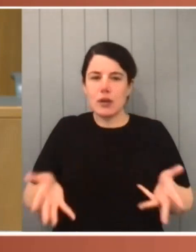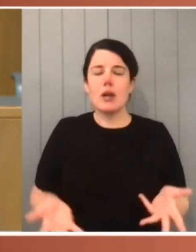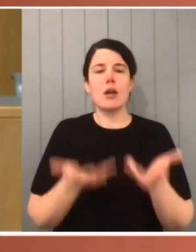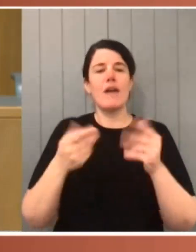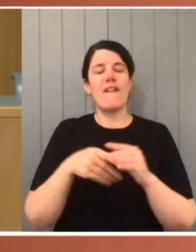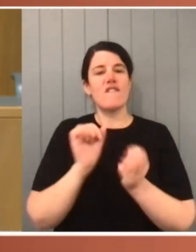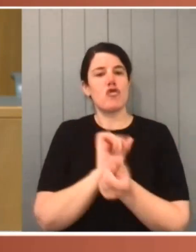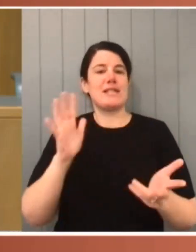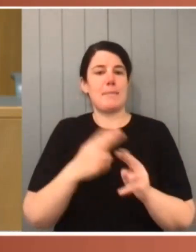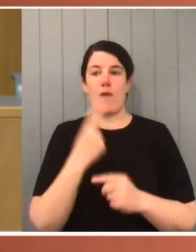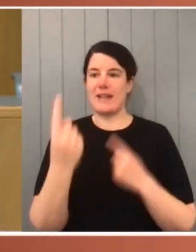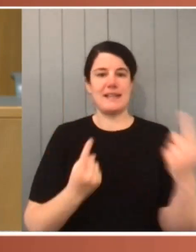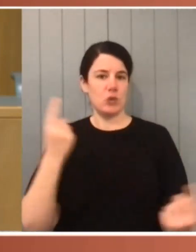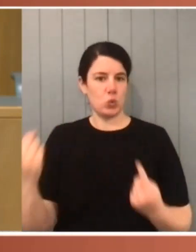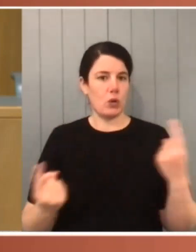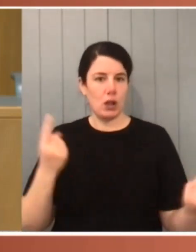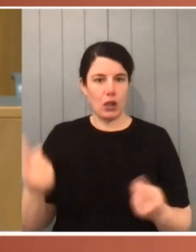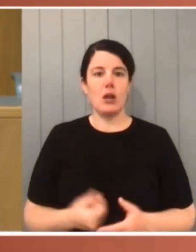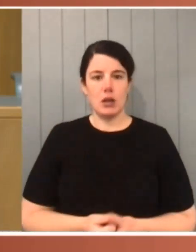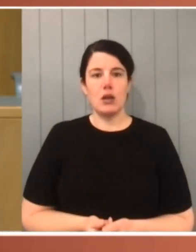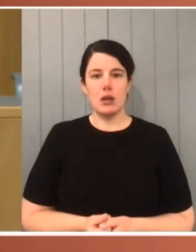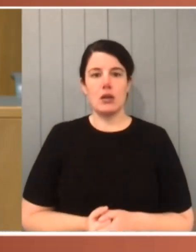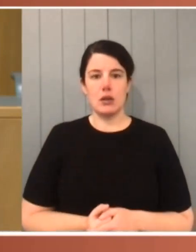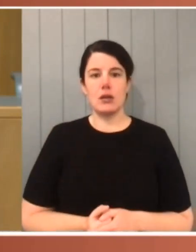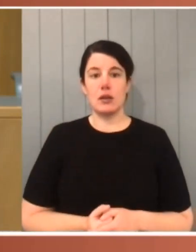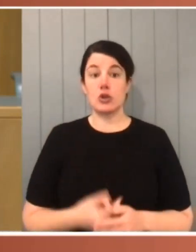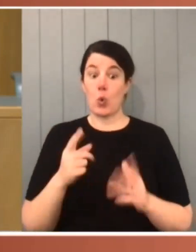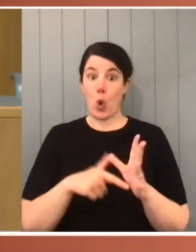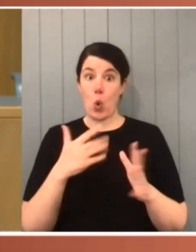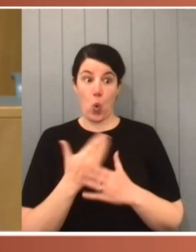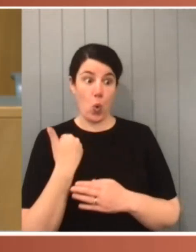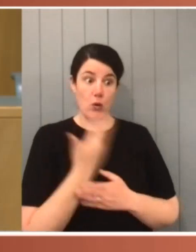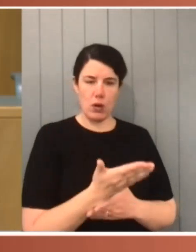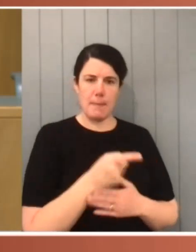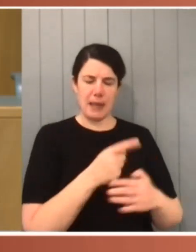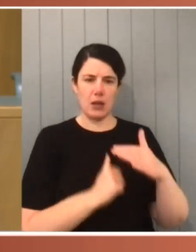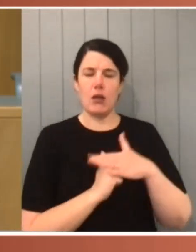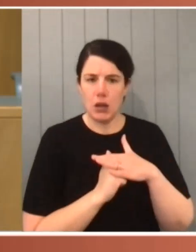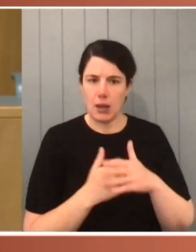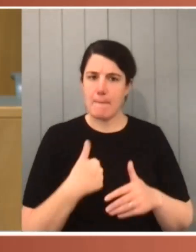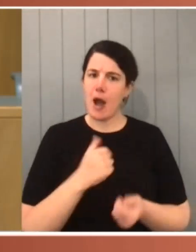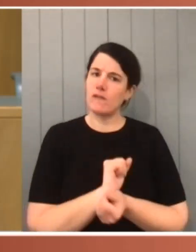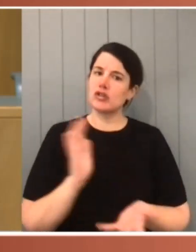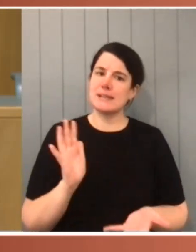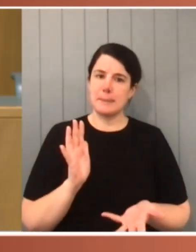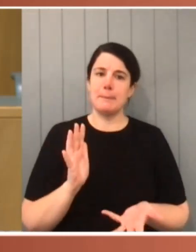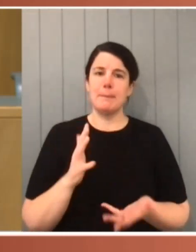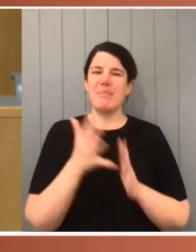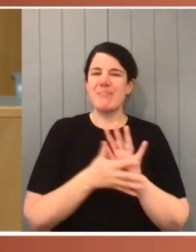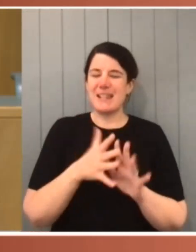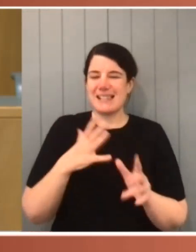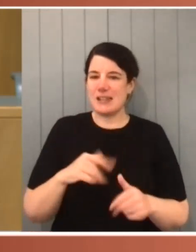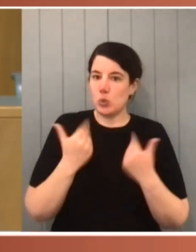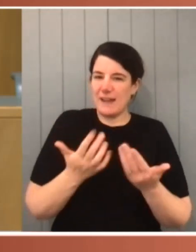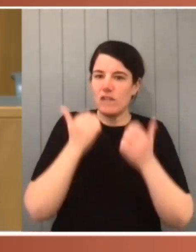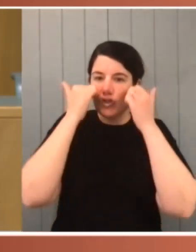imposition, any law or policy that is imposed upon them is a limitation of that freedom, and that requires a justification. That's why we need to provide